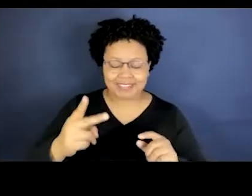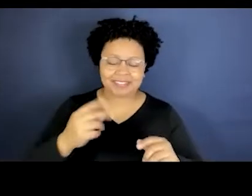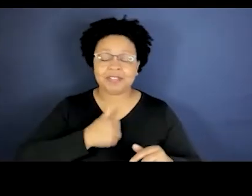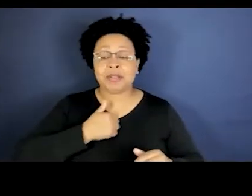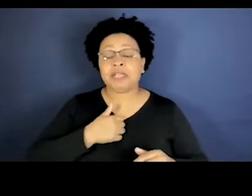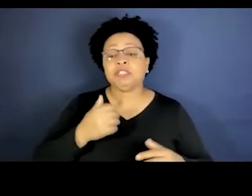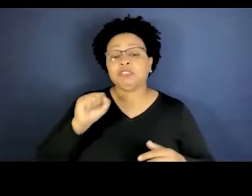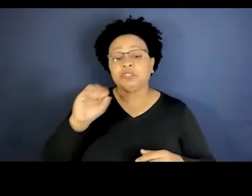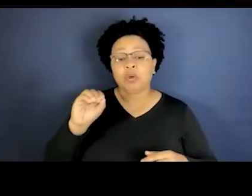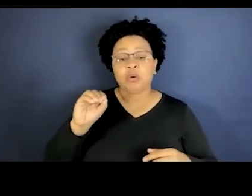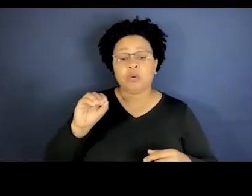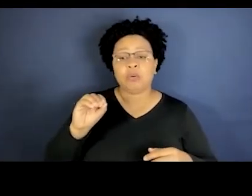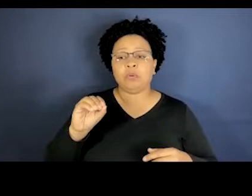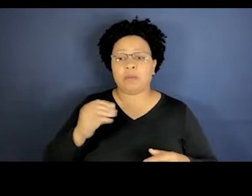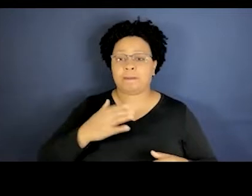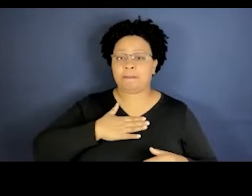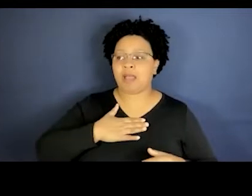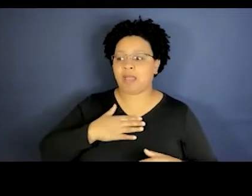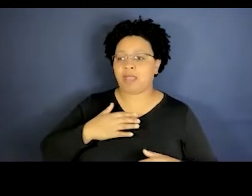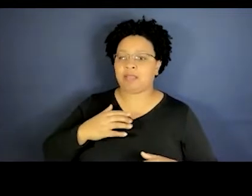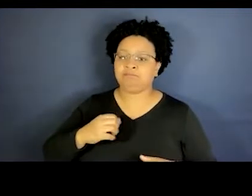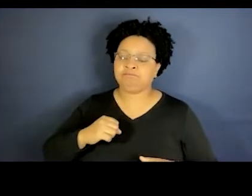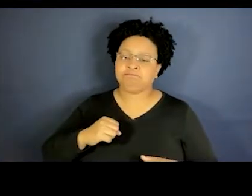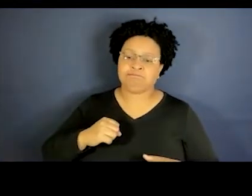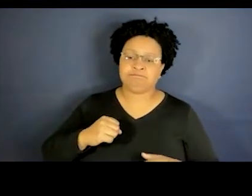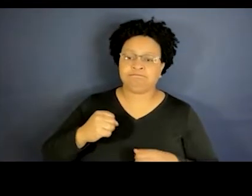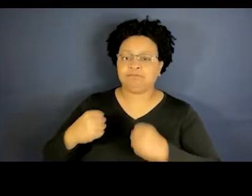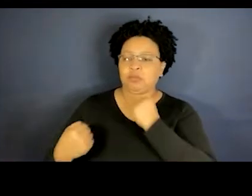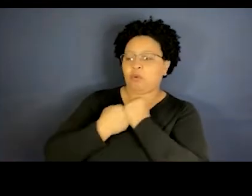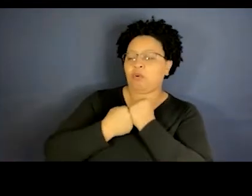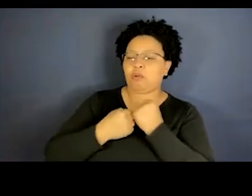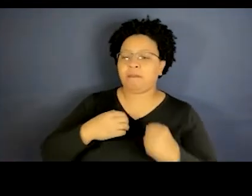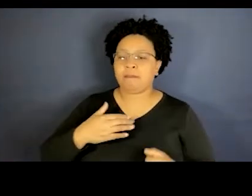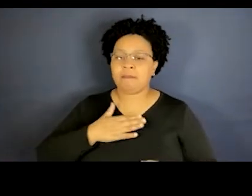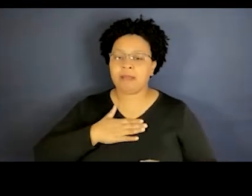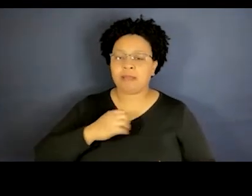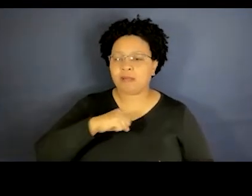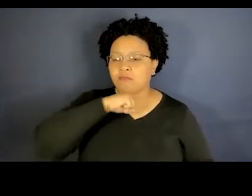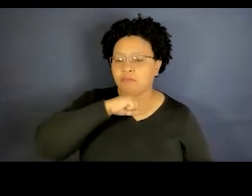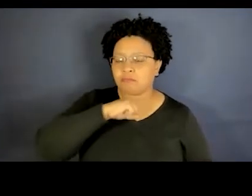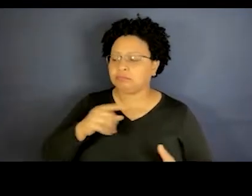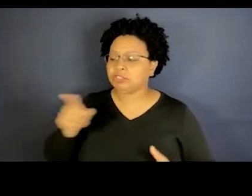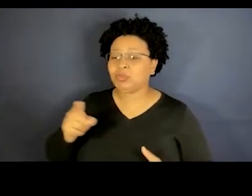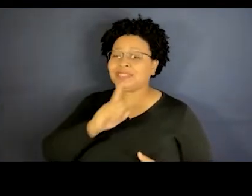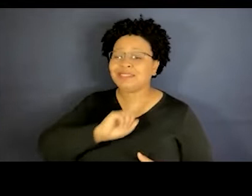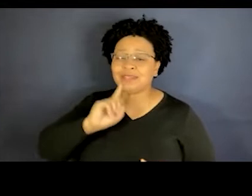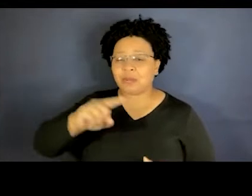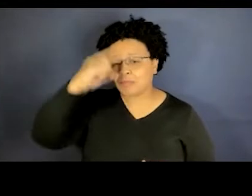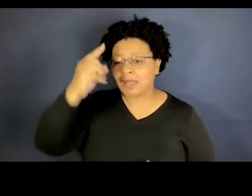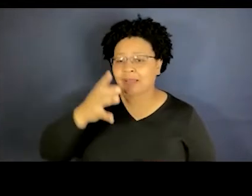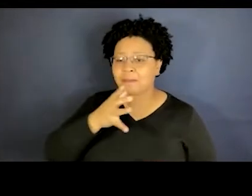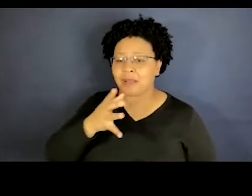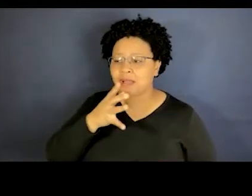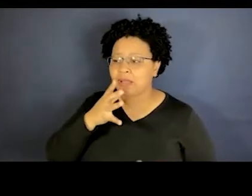that was my rock. My mother was a single mom, a single Black mom taking care of her children just like